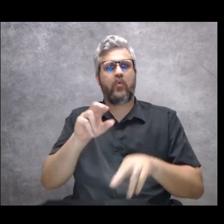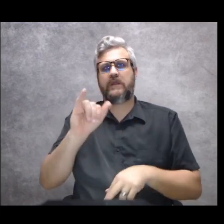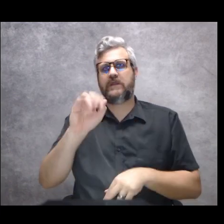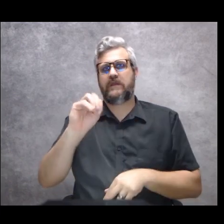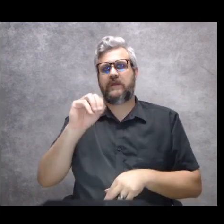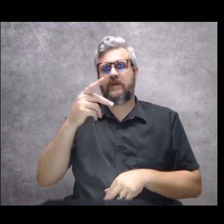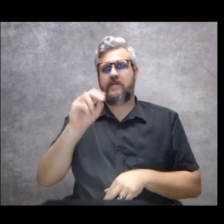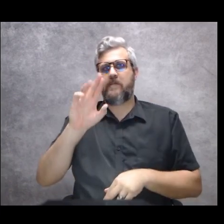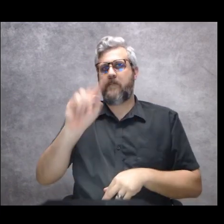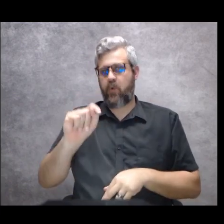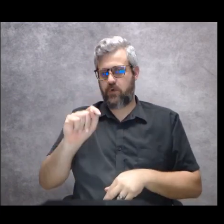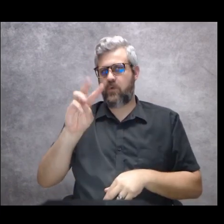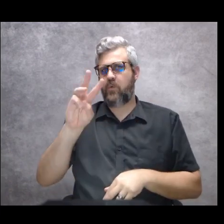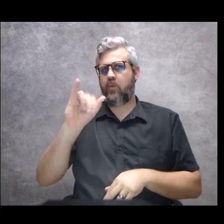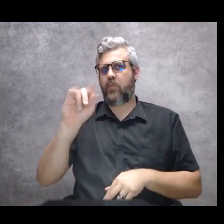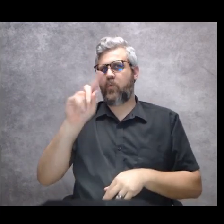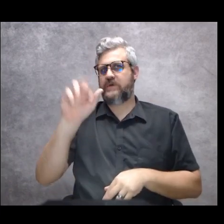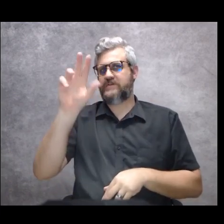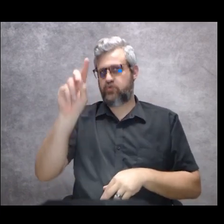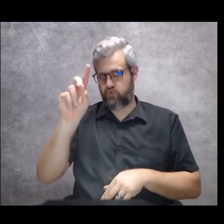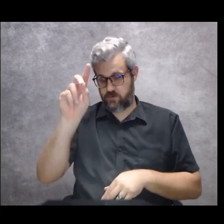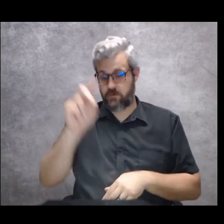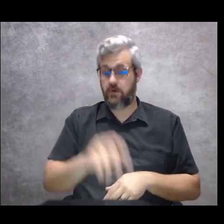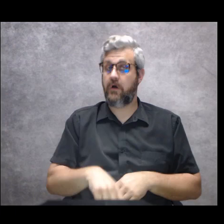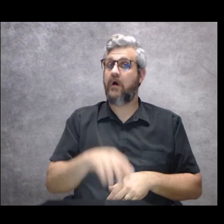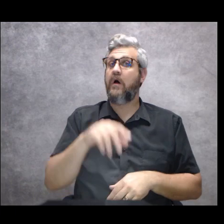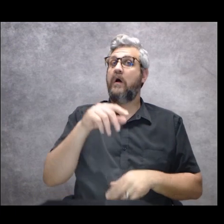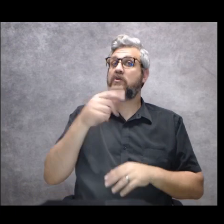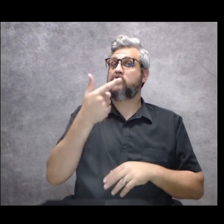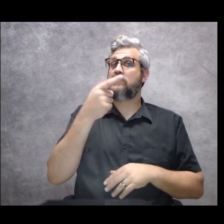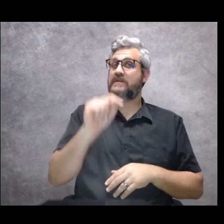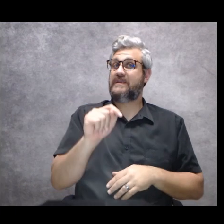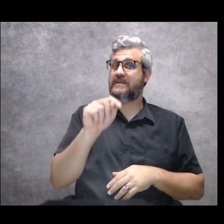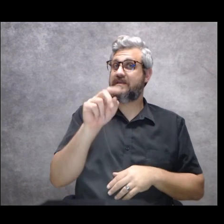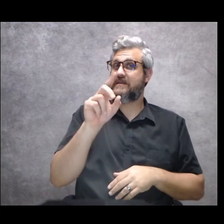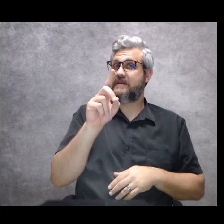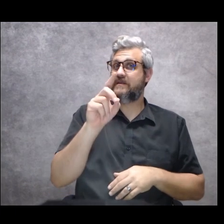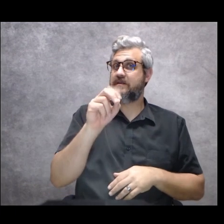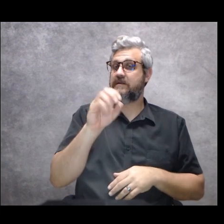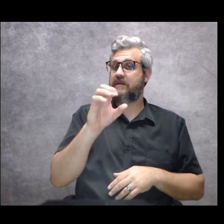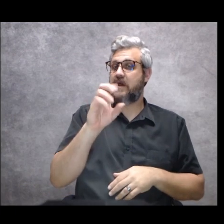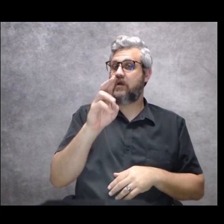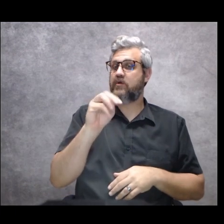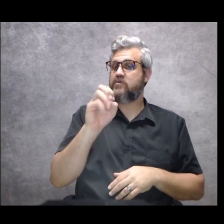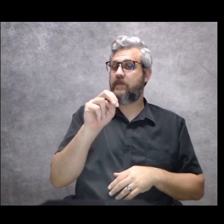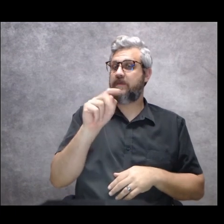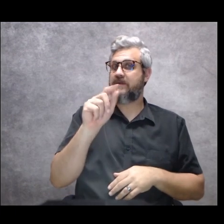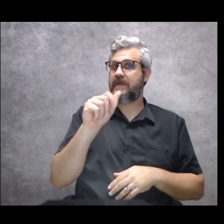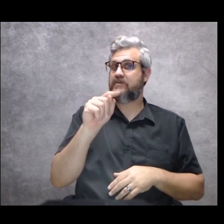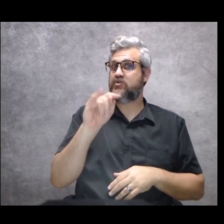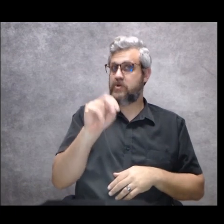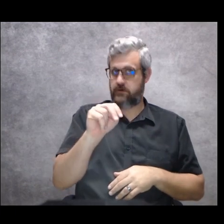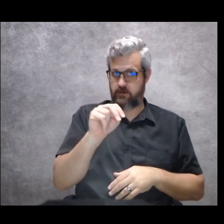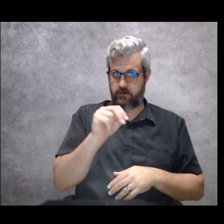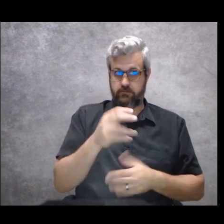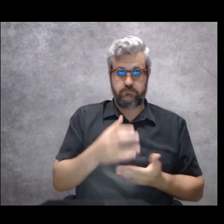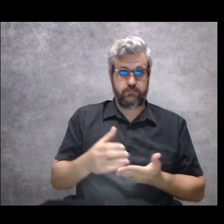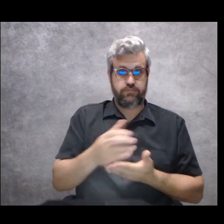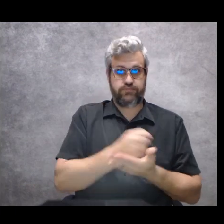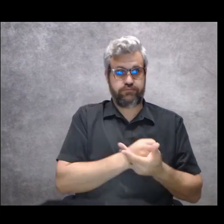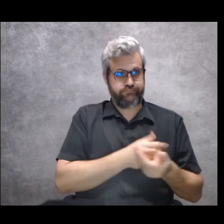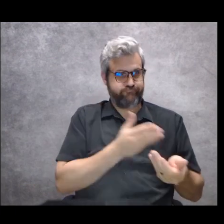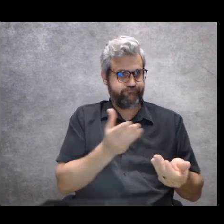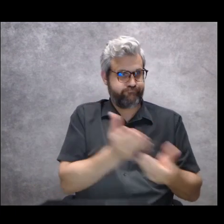Identification documentation is what is collected and filed as evidence that the student met regulation